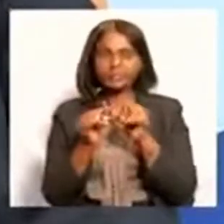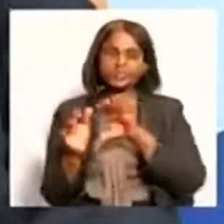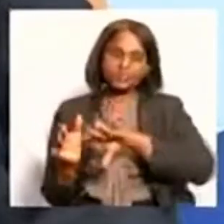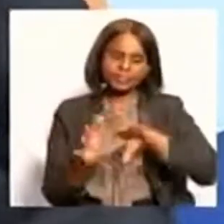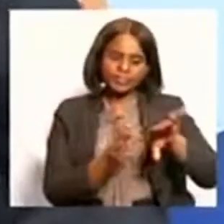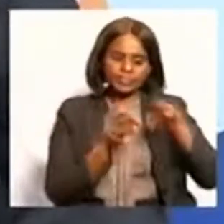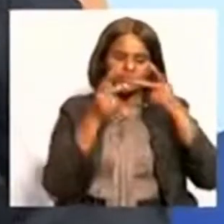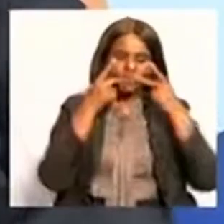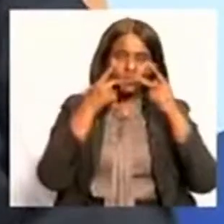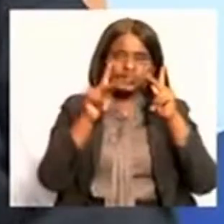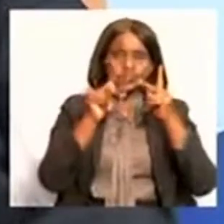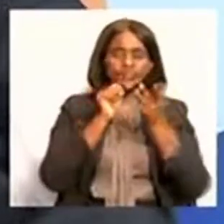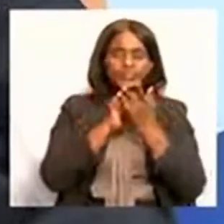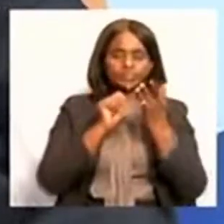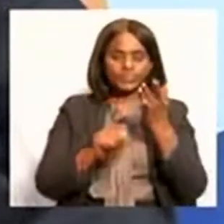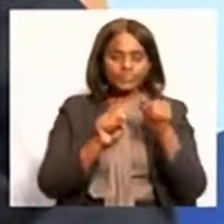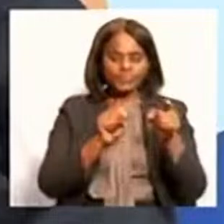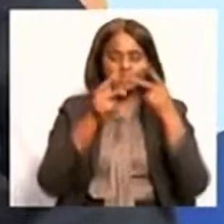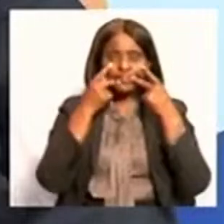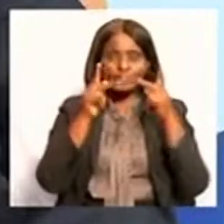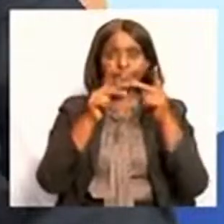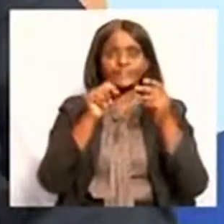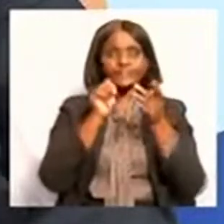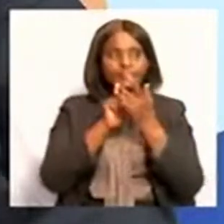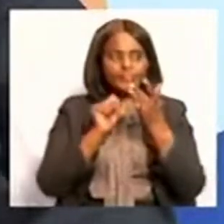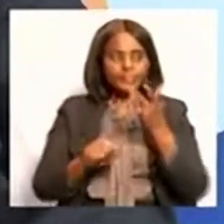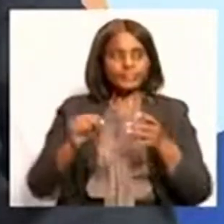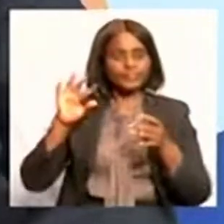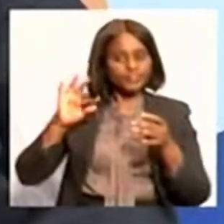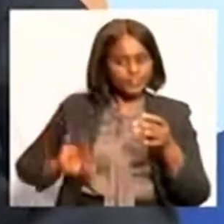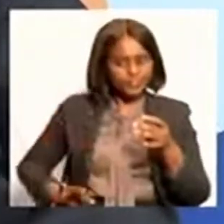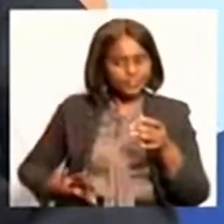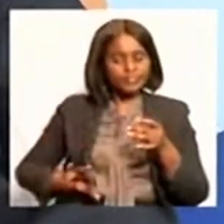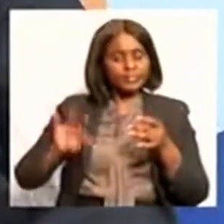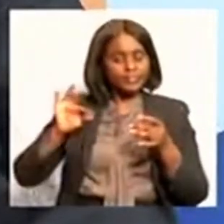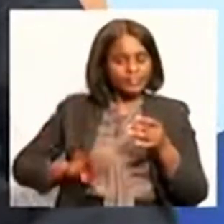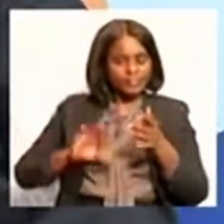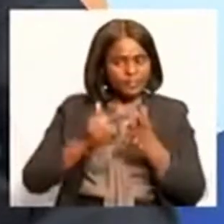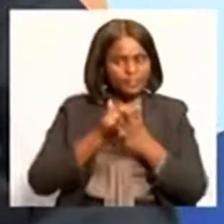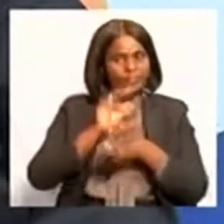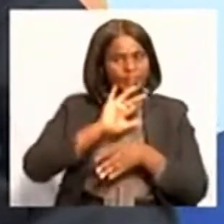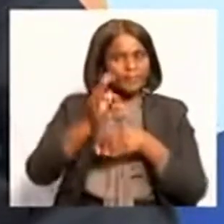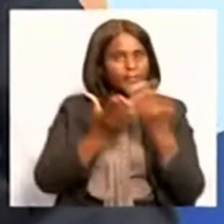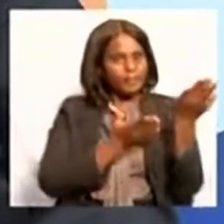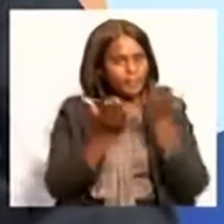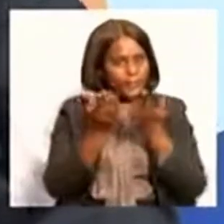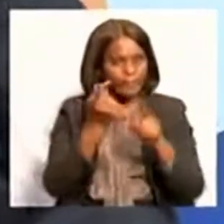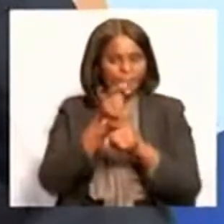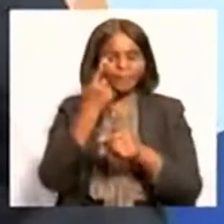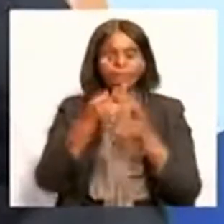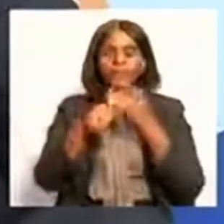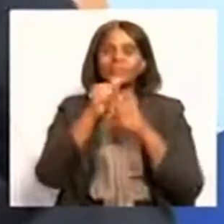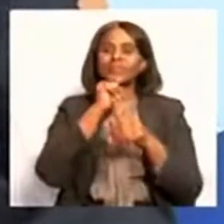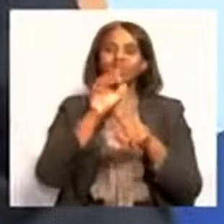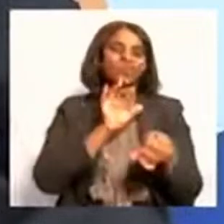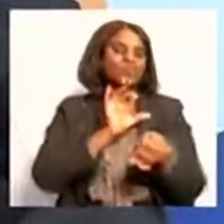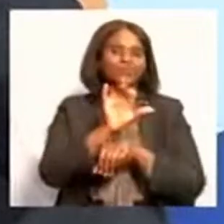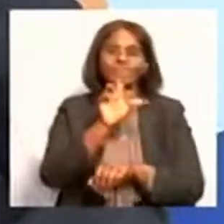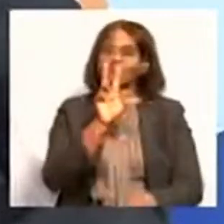to public trust is earned. You earn it through your deliveries from what you do. You don't force